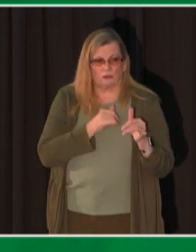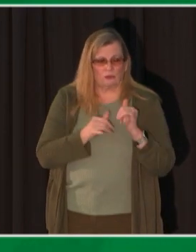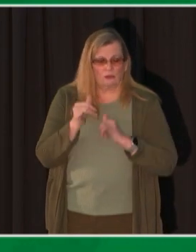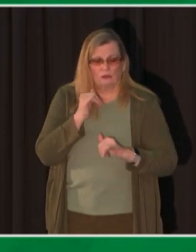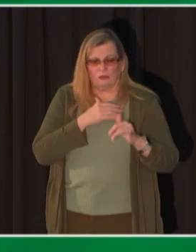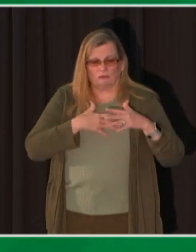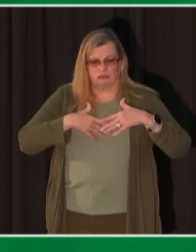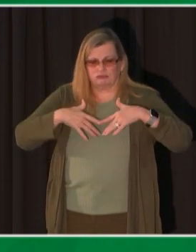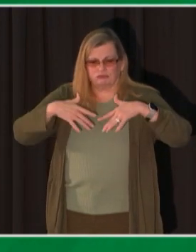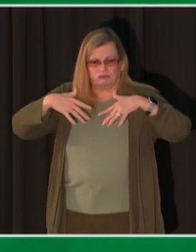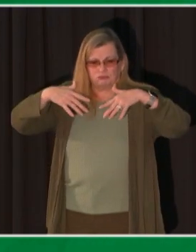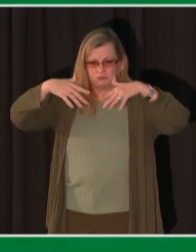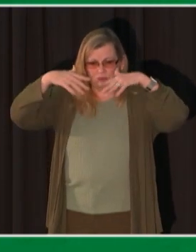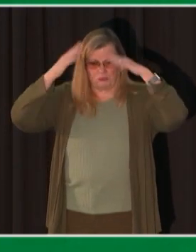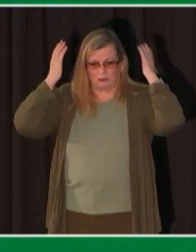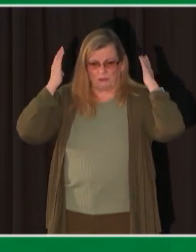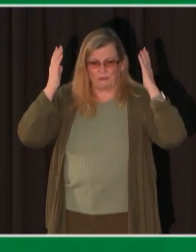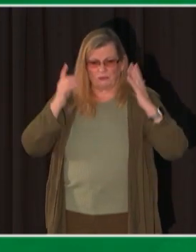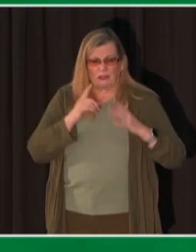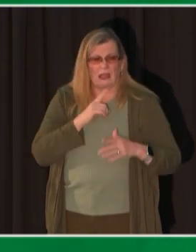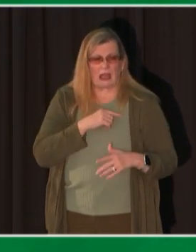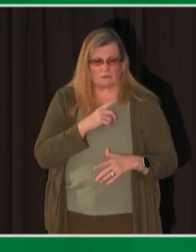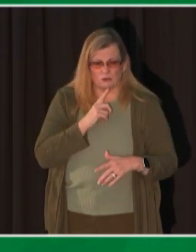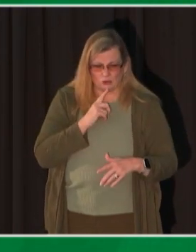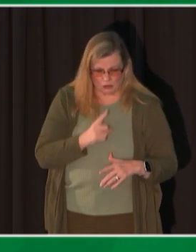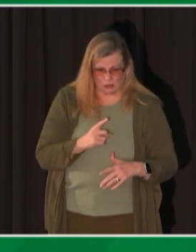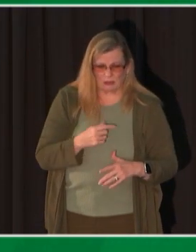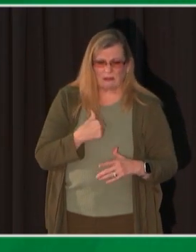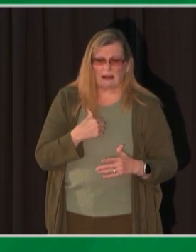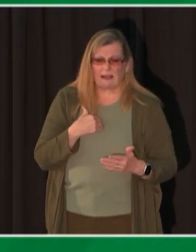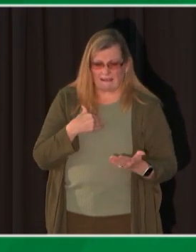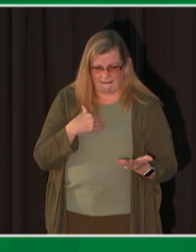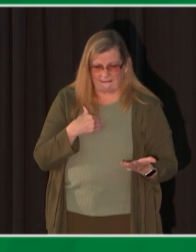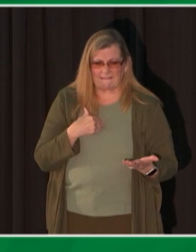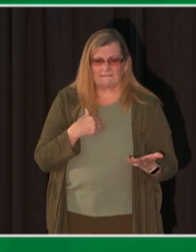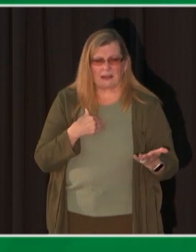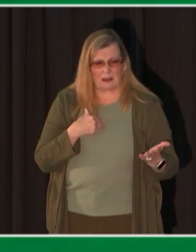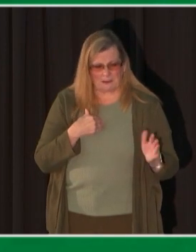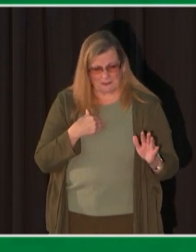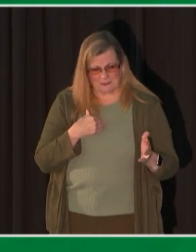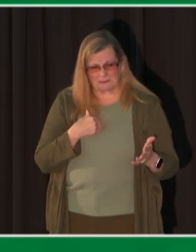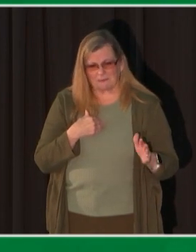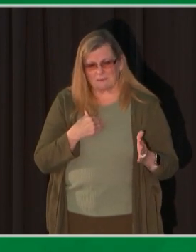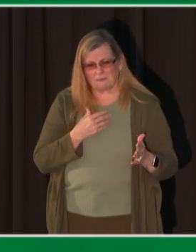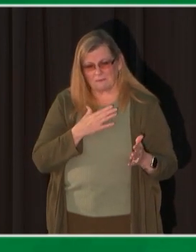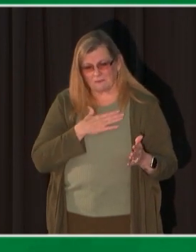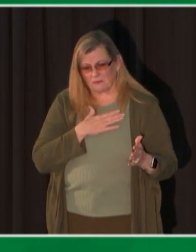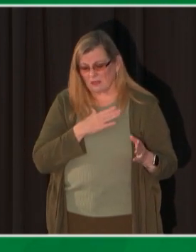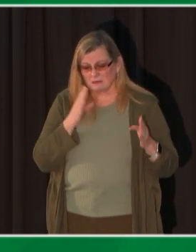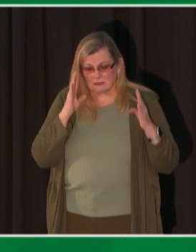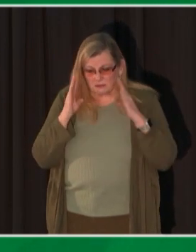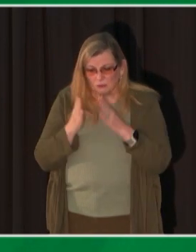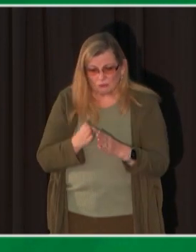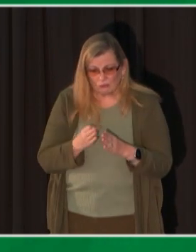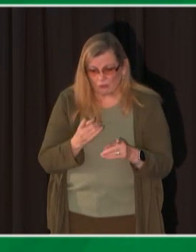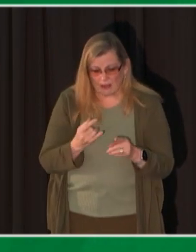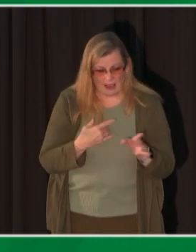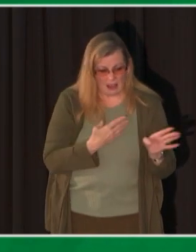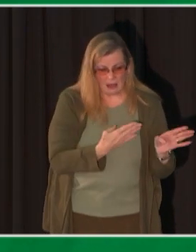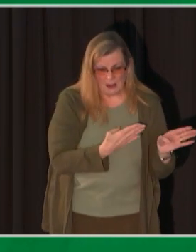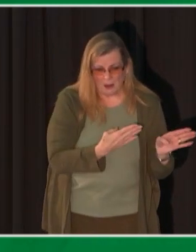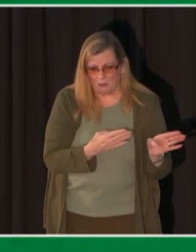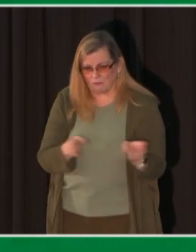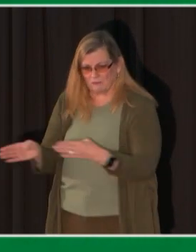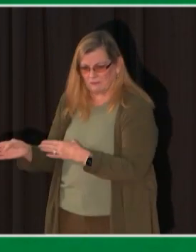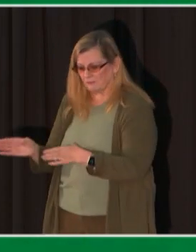we have my attention right now is pretty much 100% COVID response. We have